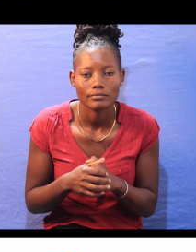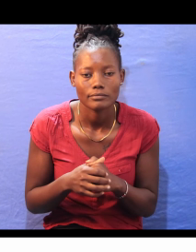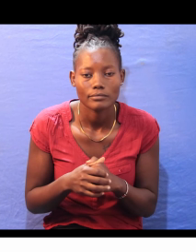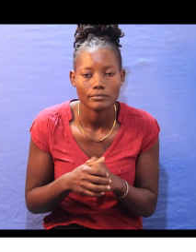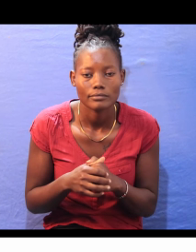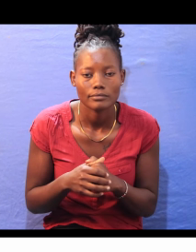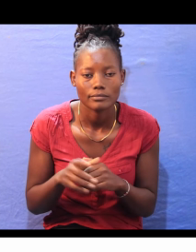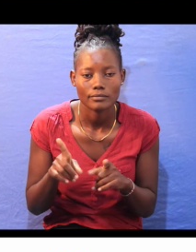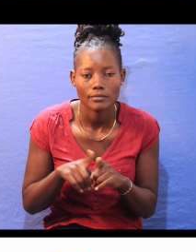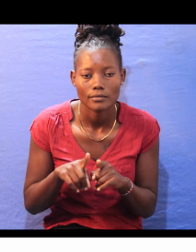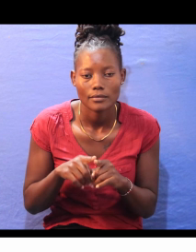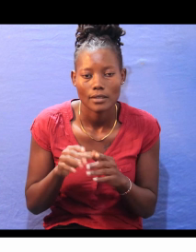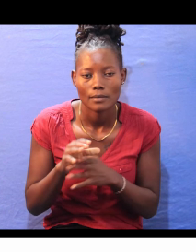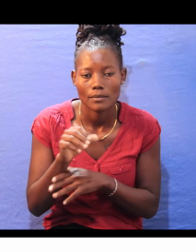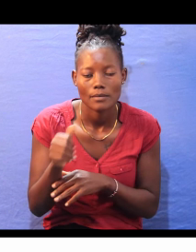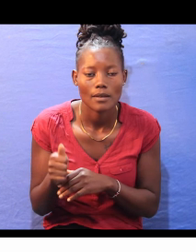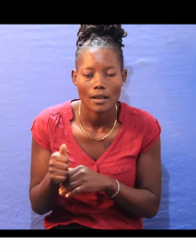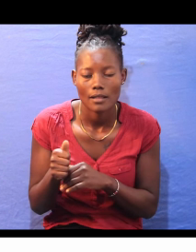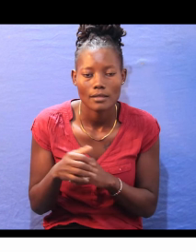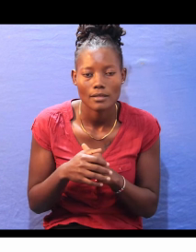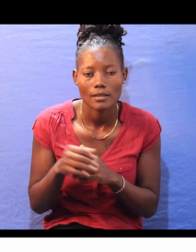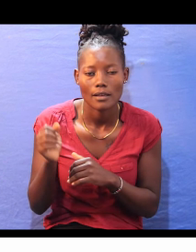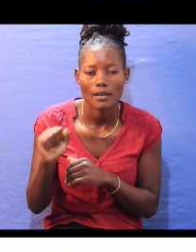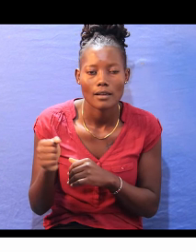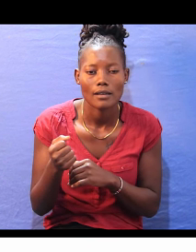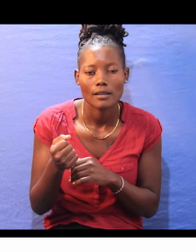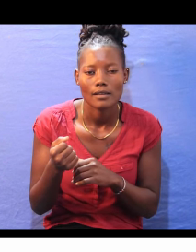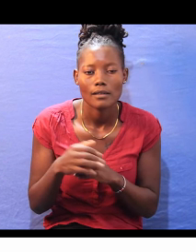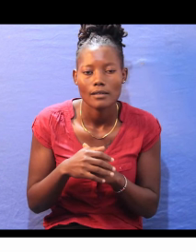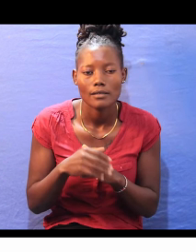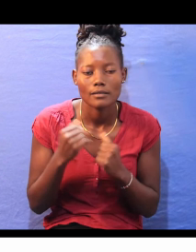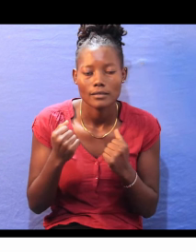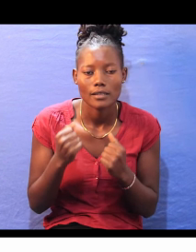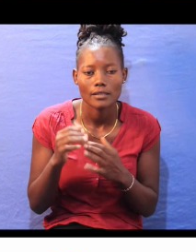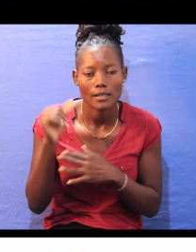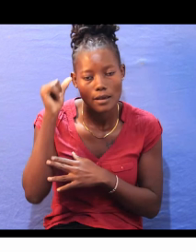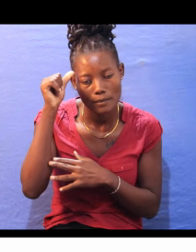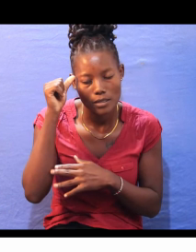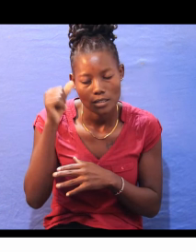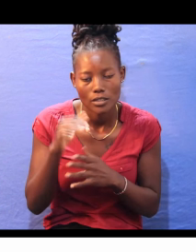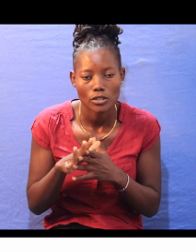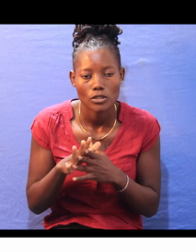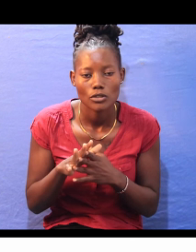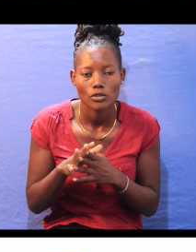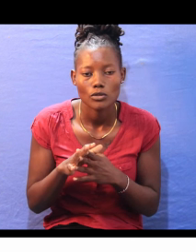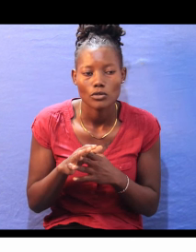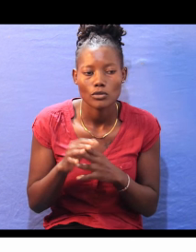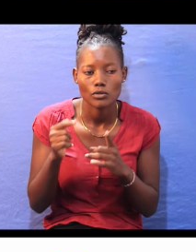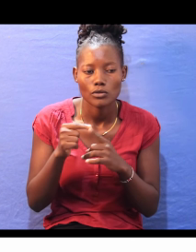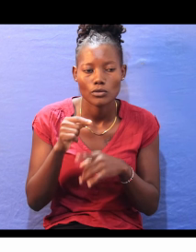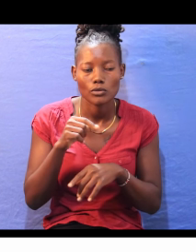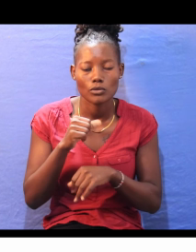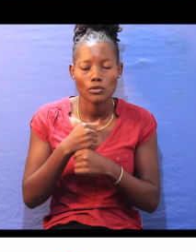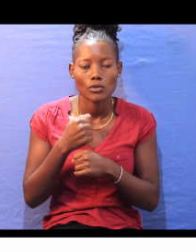time. And starting strength is our ability to overcome inertia, to produce a rapid increase in force at